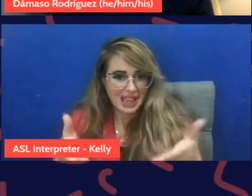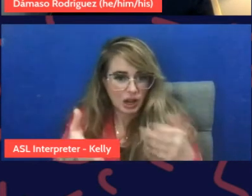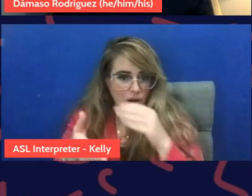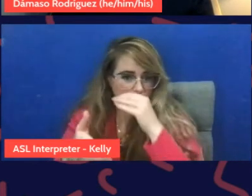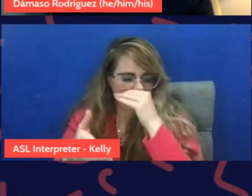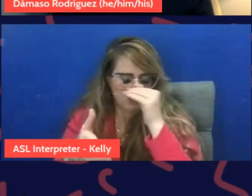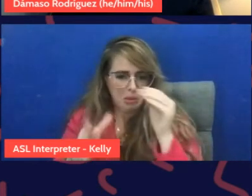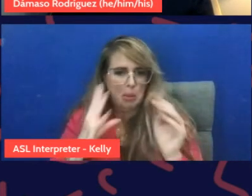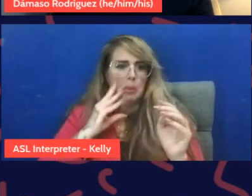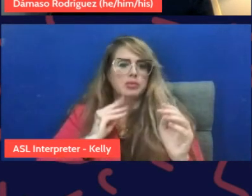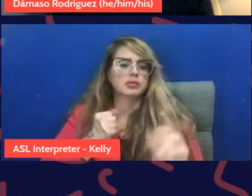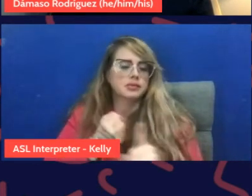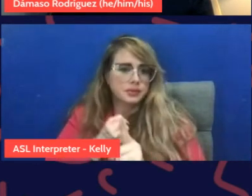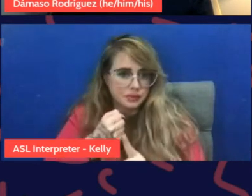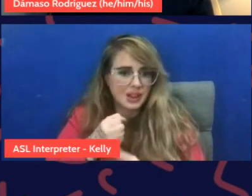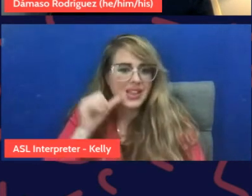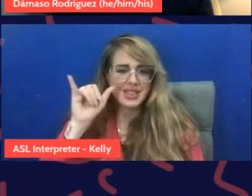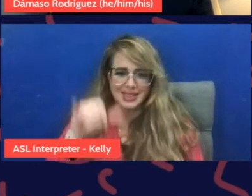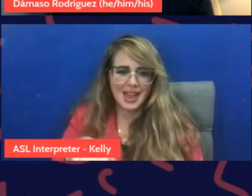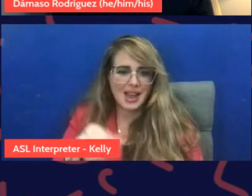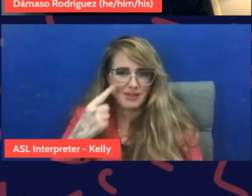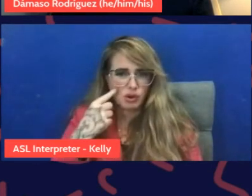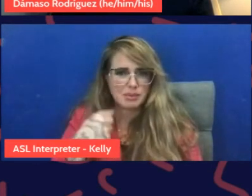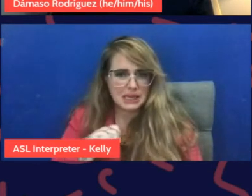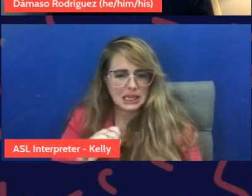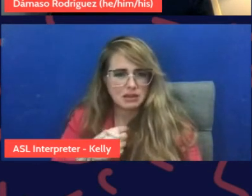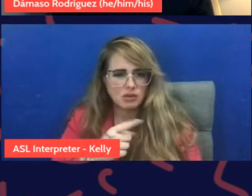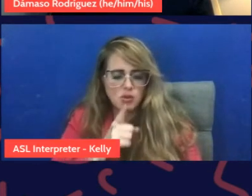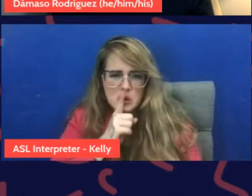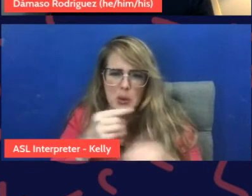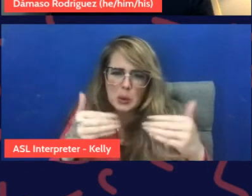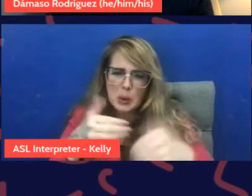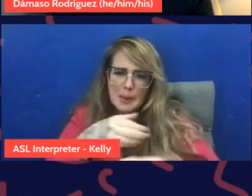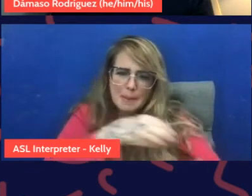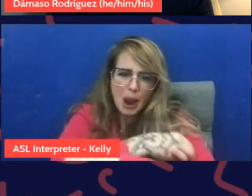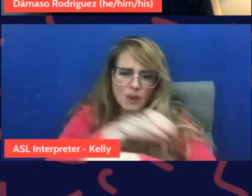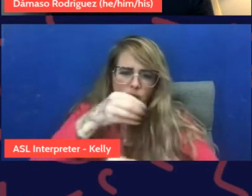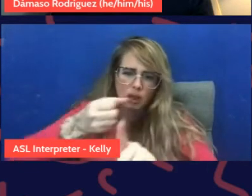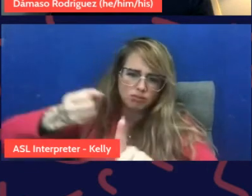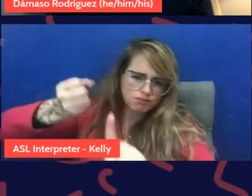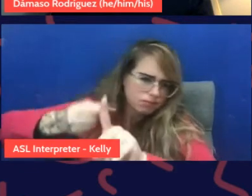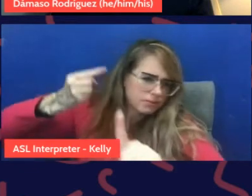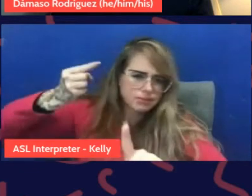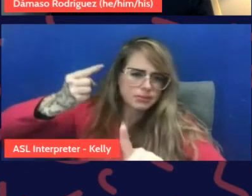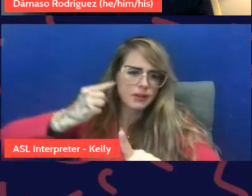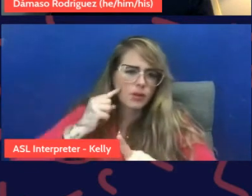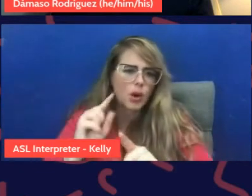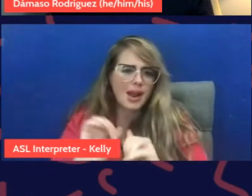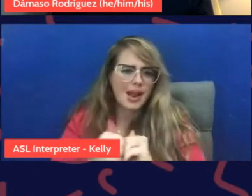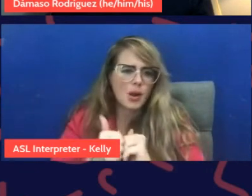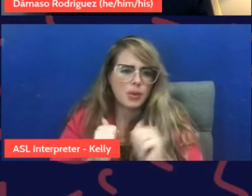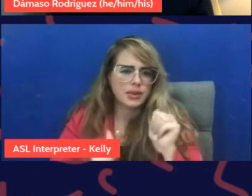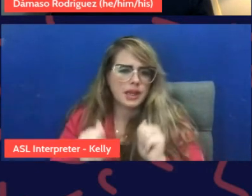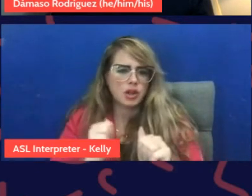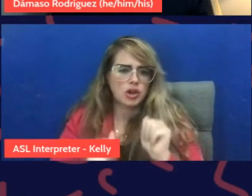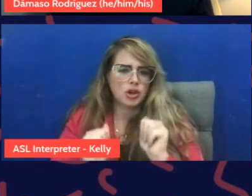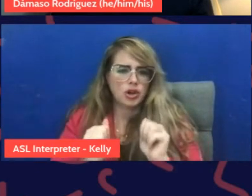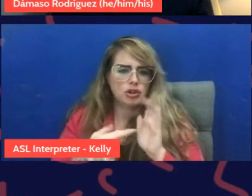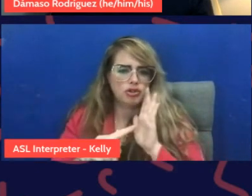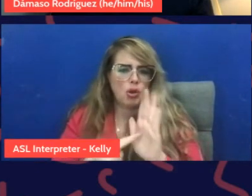me that is for me like a really potent spark for like how is theater important to these